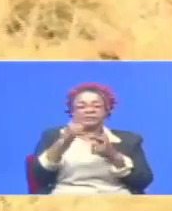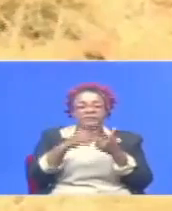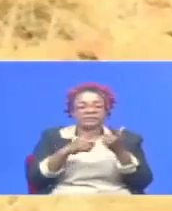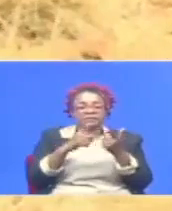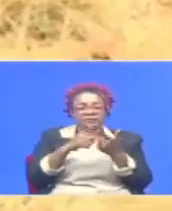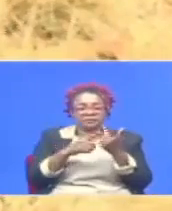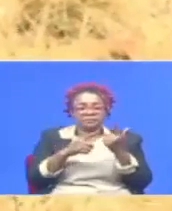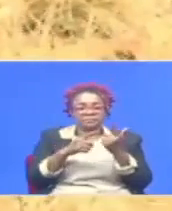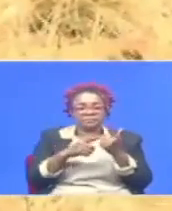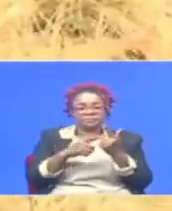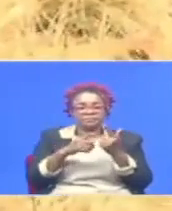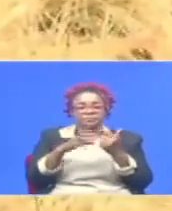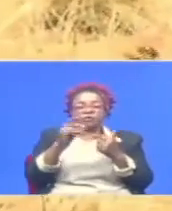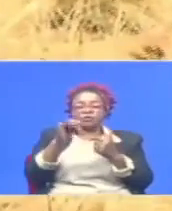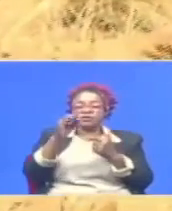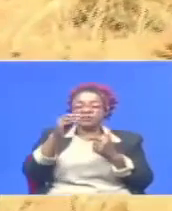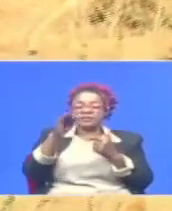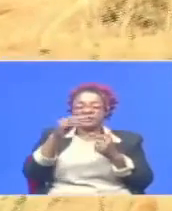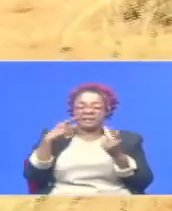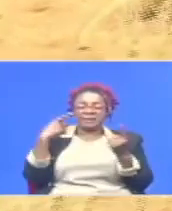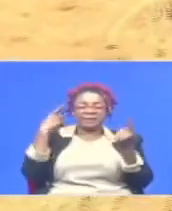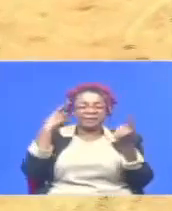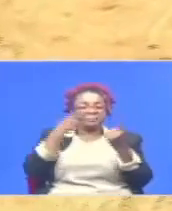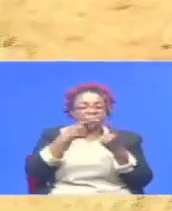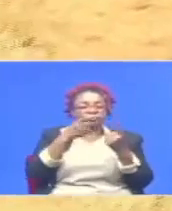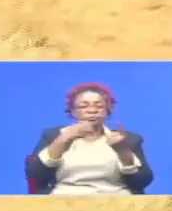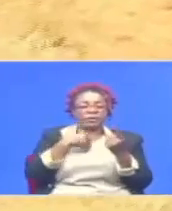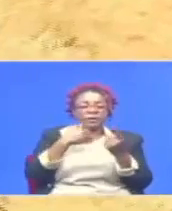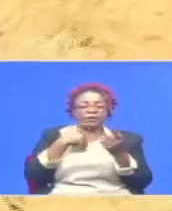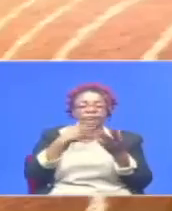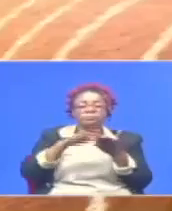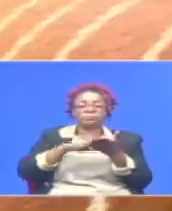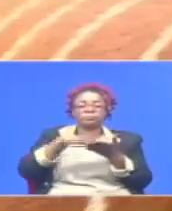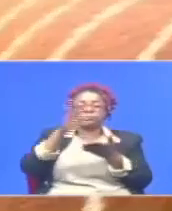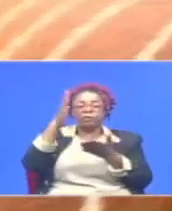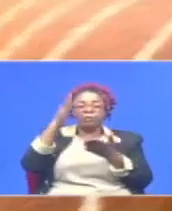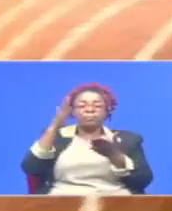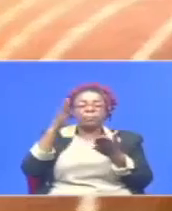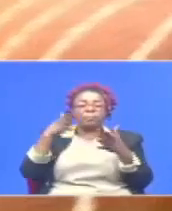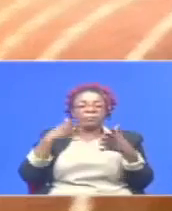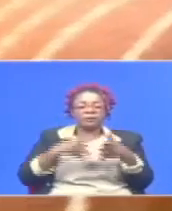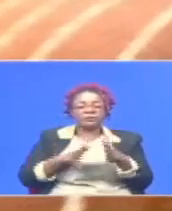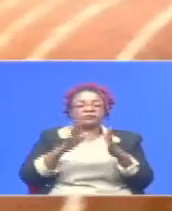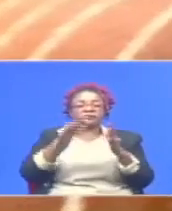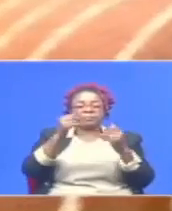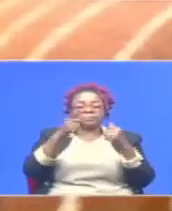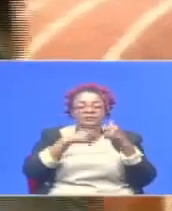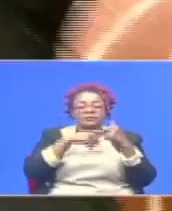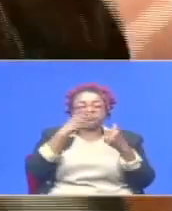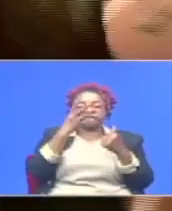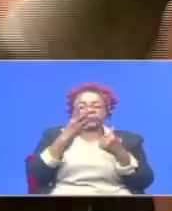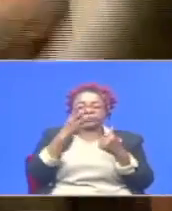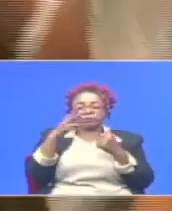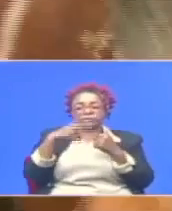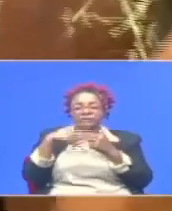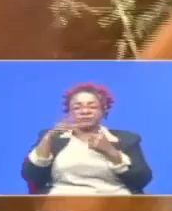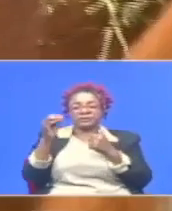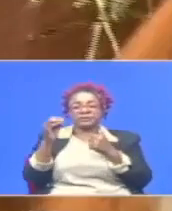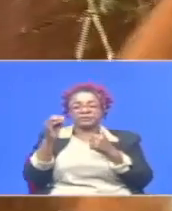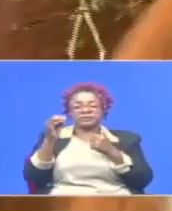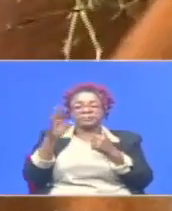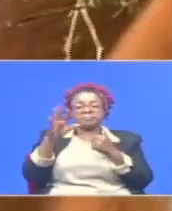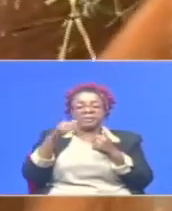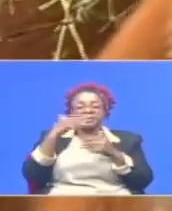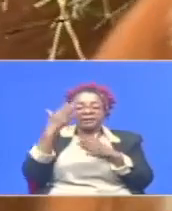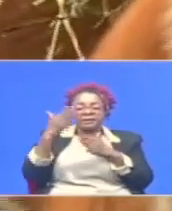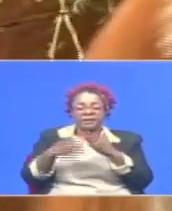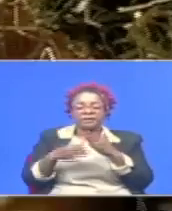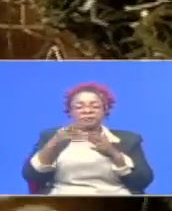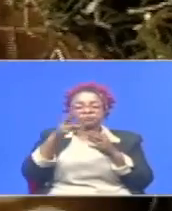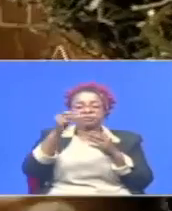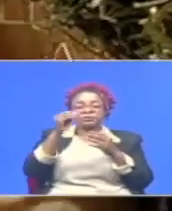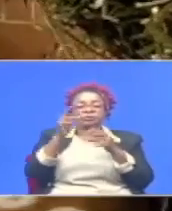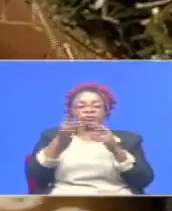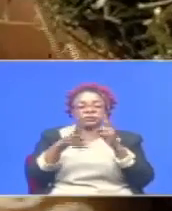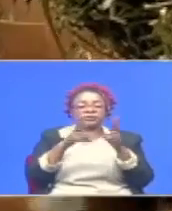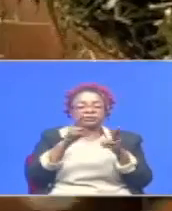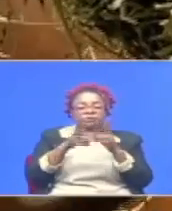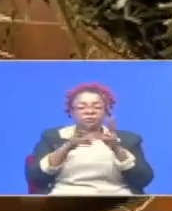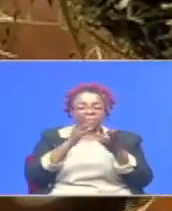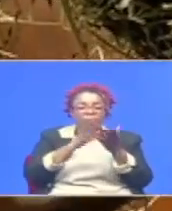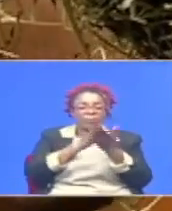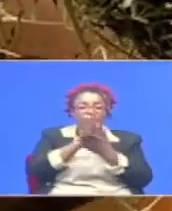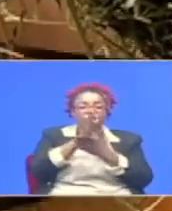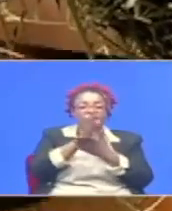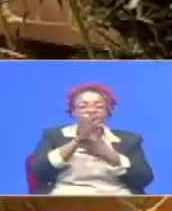The conservancy aims to increase the current bongo population from 64 to 70 by the end of 2022 through